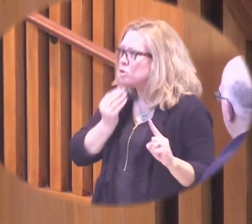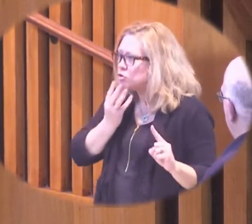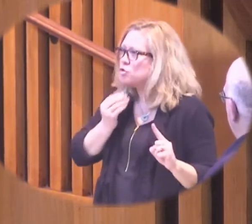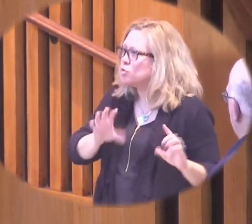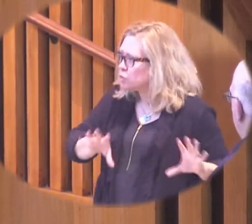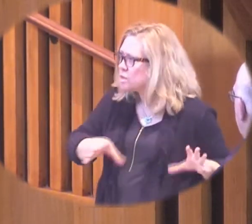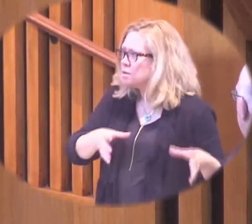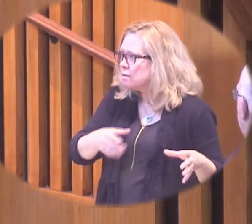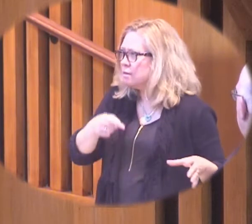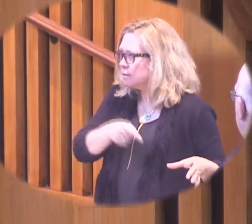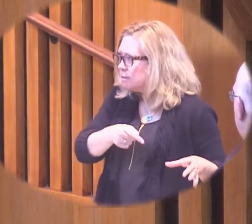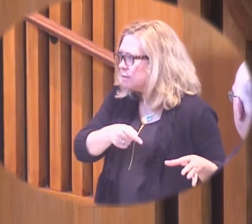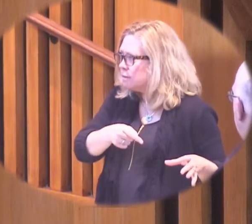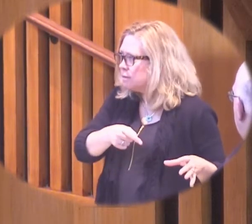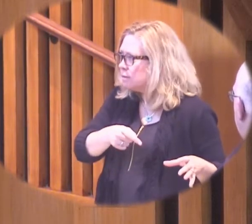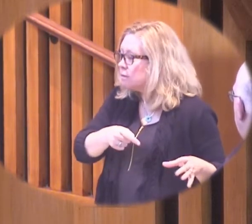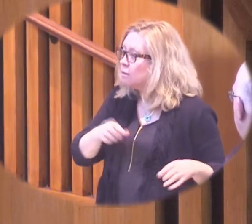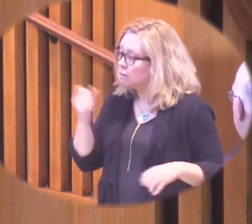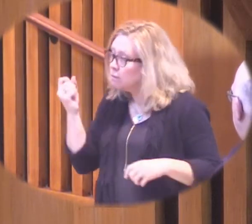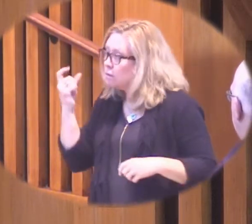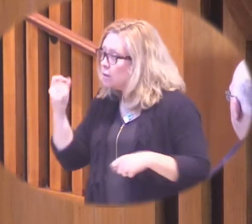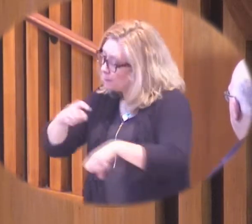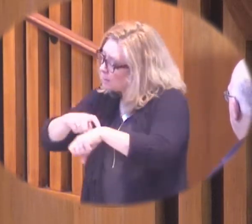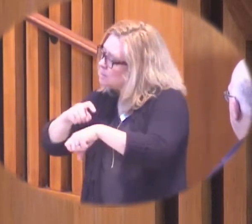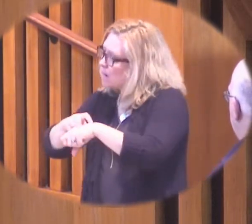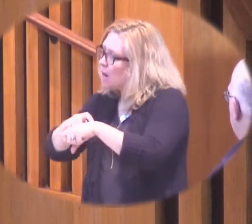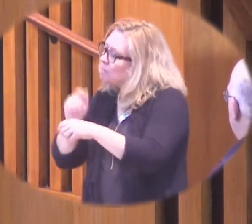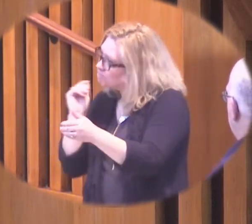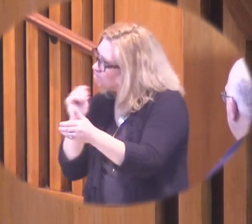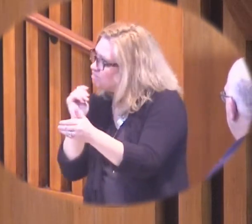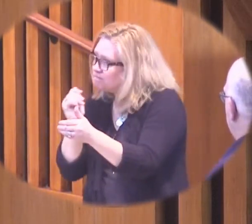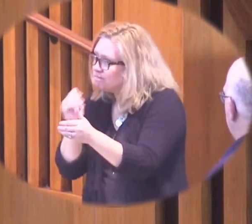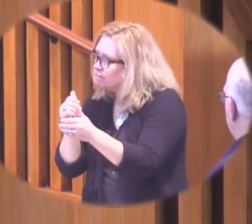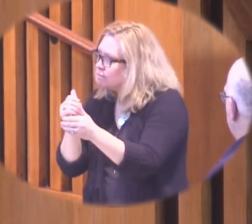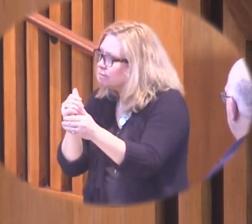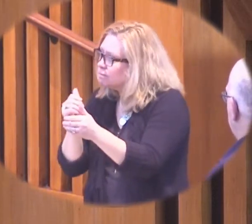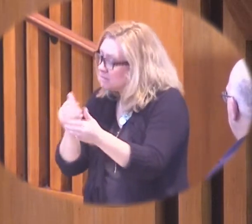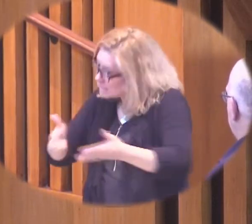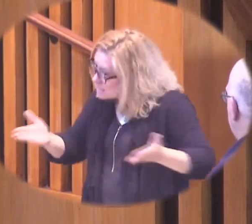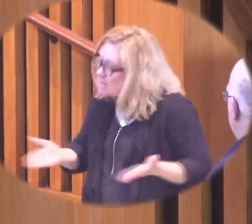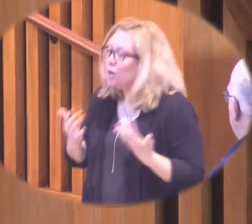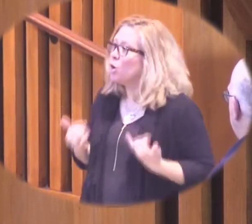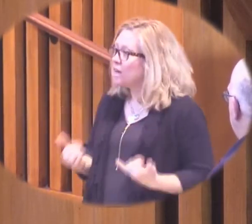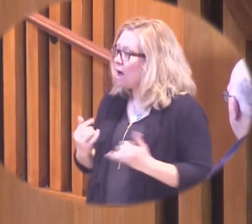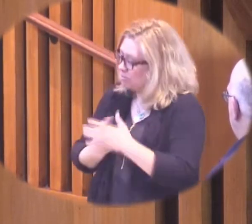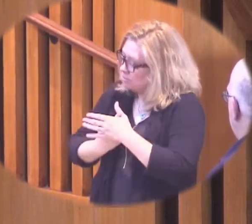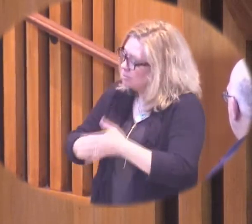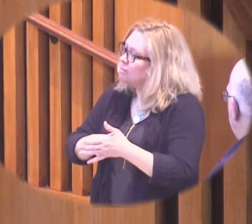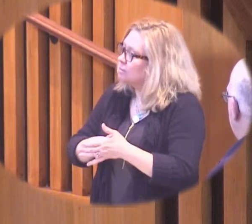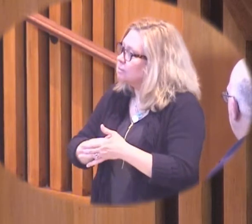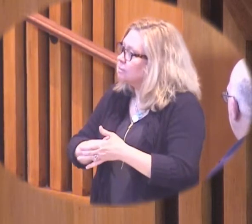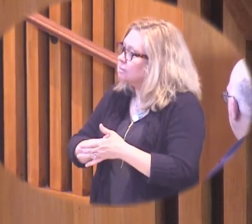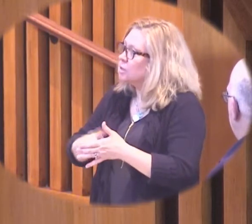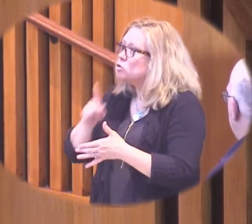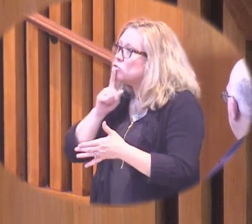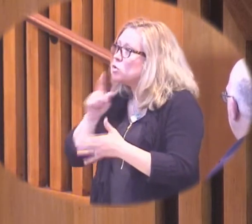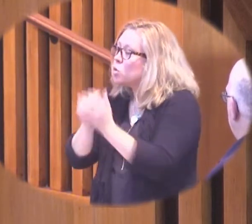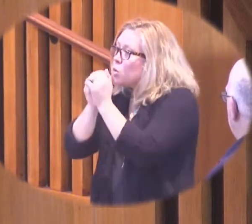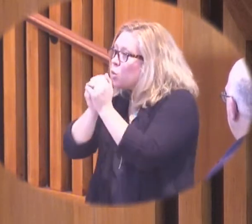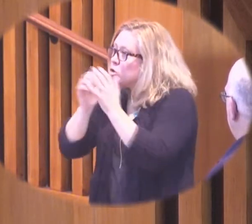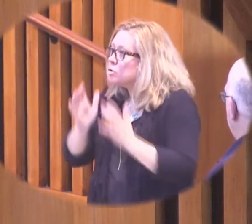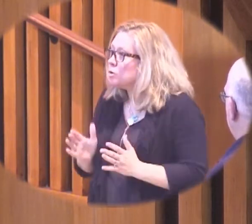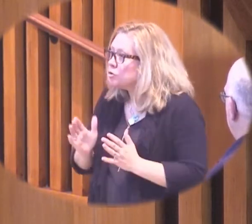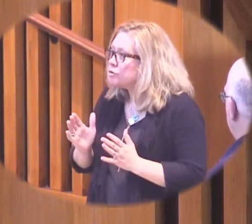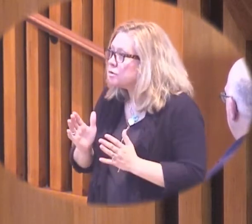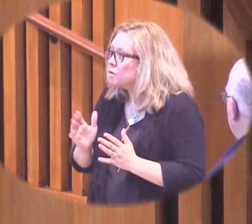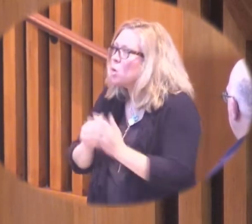Jews. But the hour is coming, and is now here, when true worshipers will